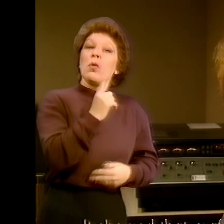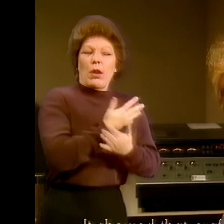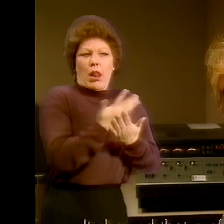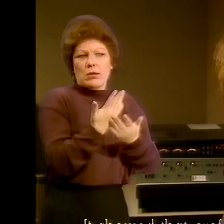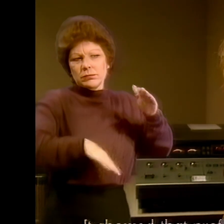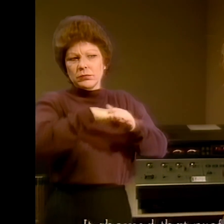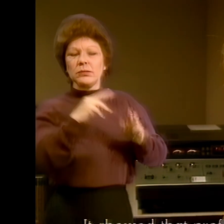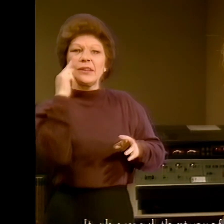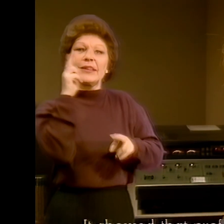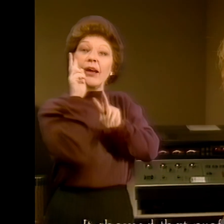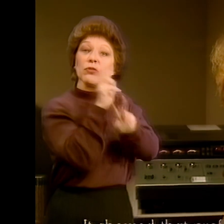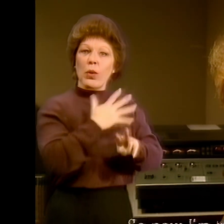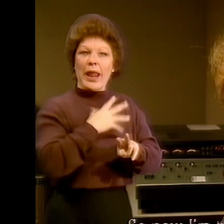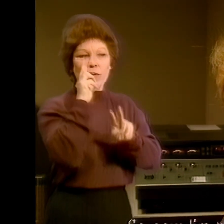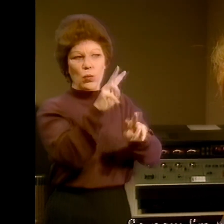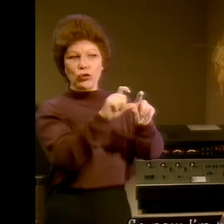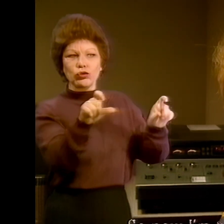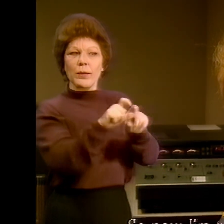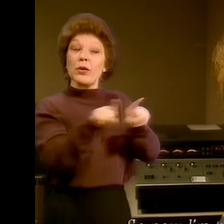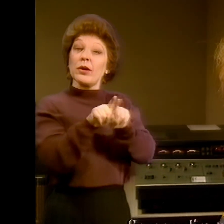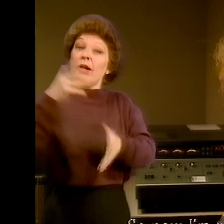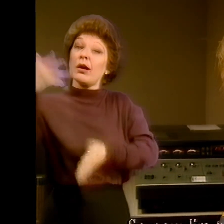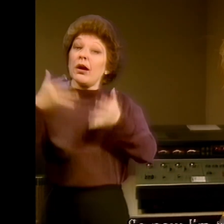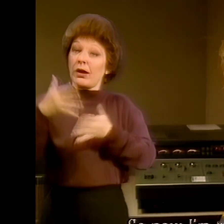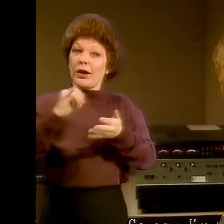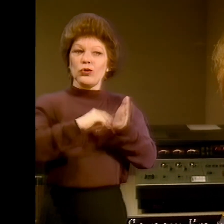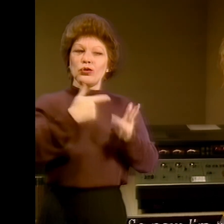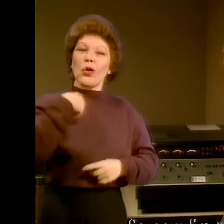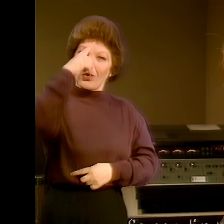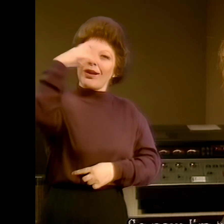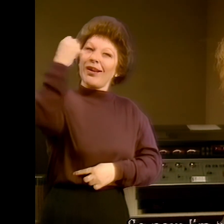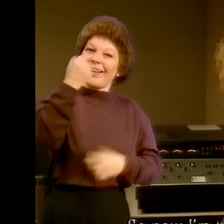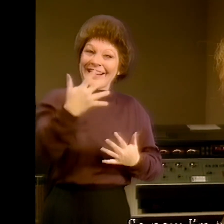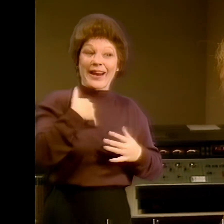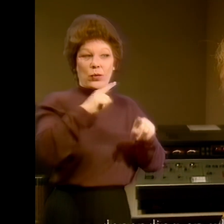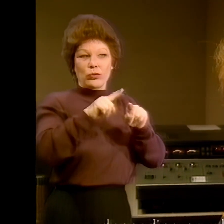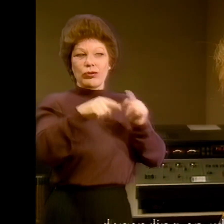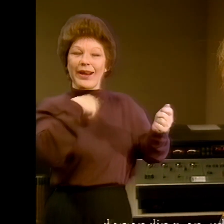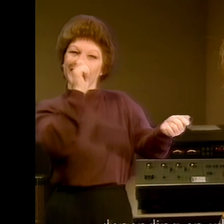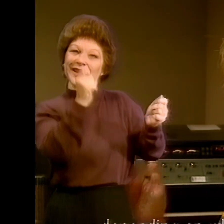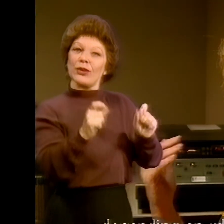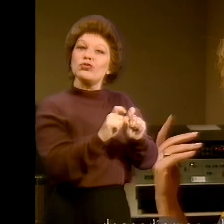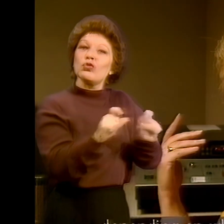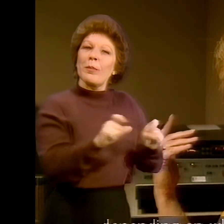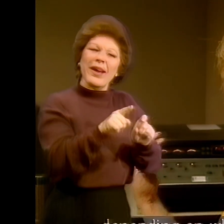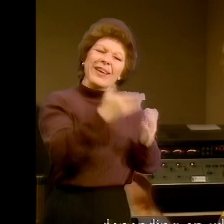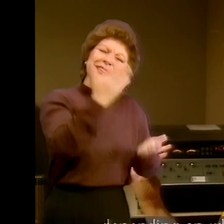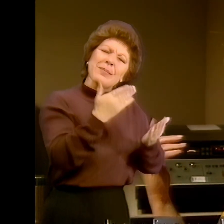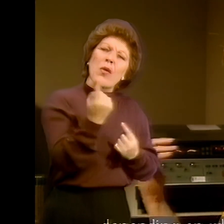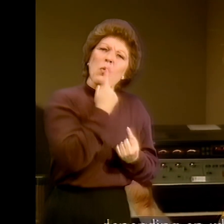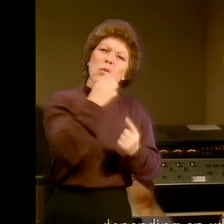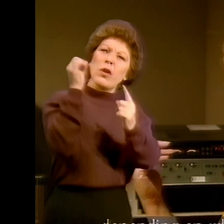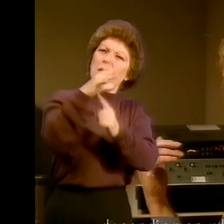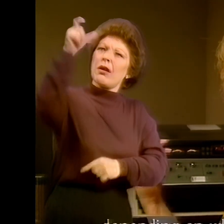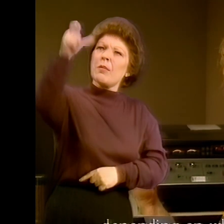did like to see the subtitles as well. And with that in mind, I'm trying now to adjust the subtitles depending on who the main